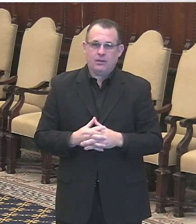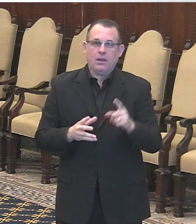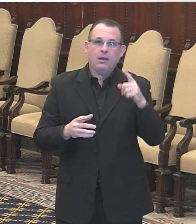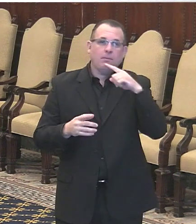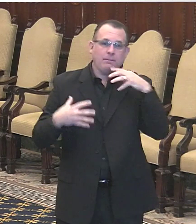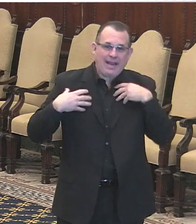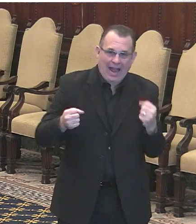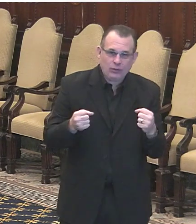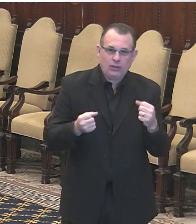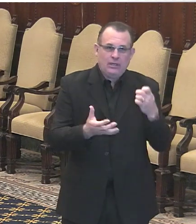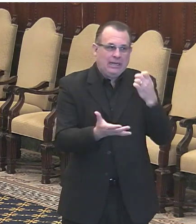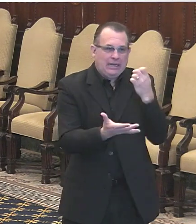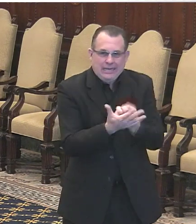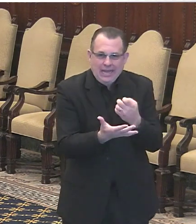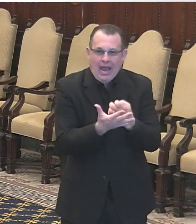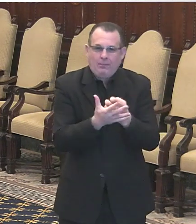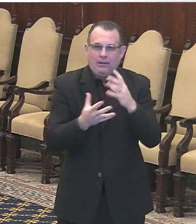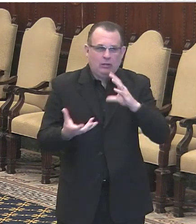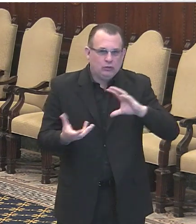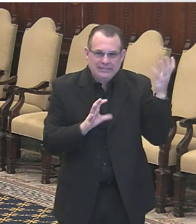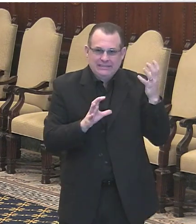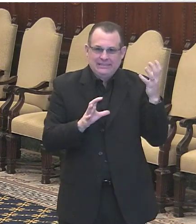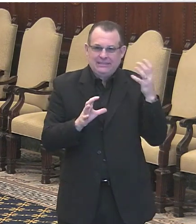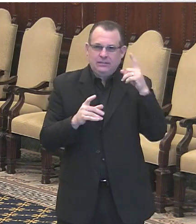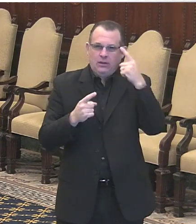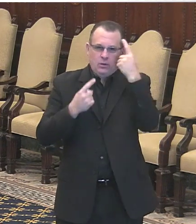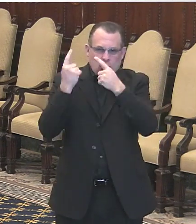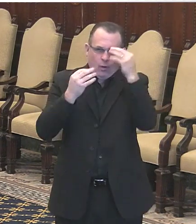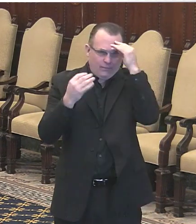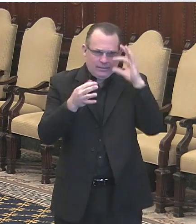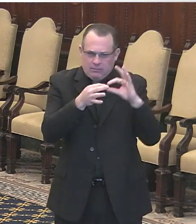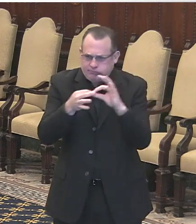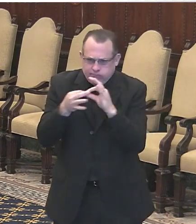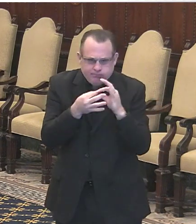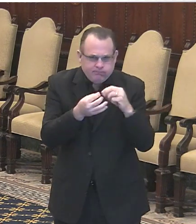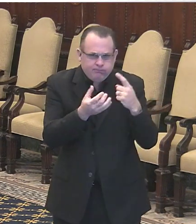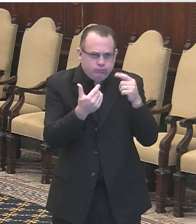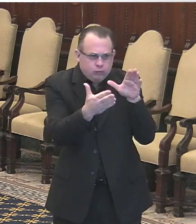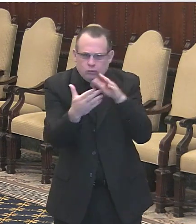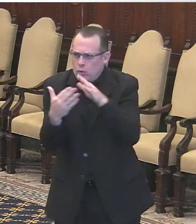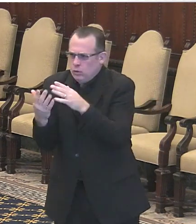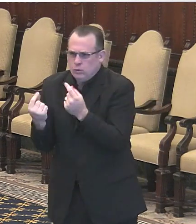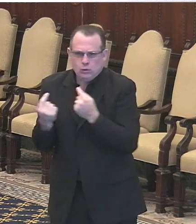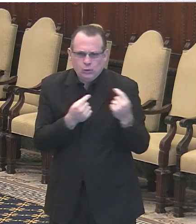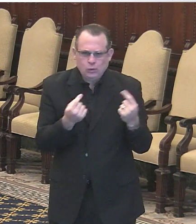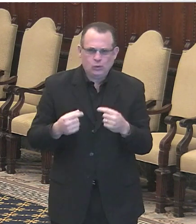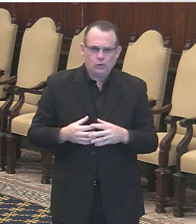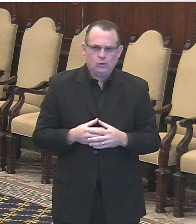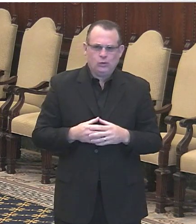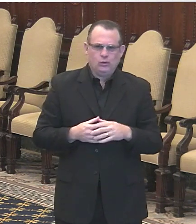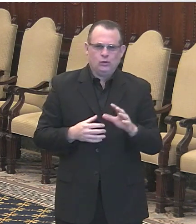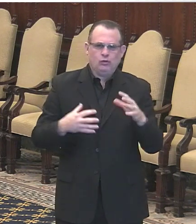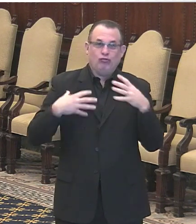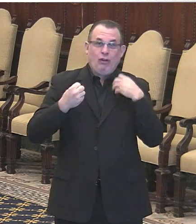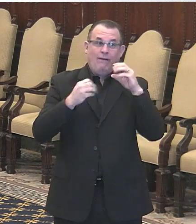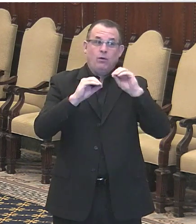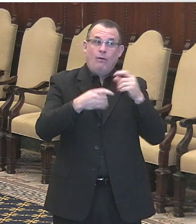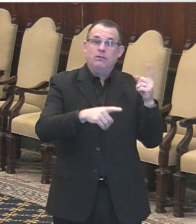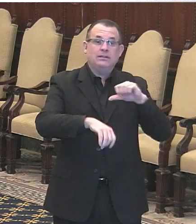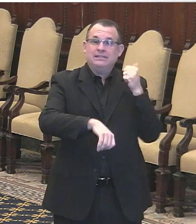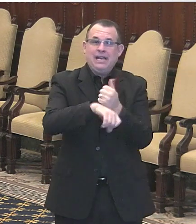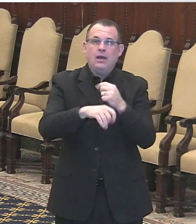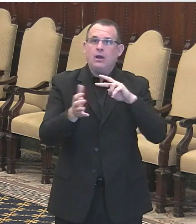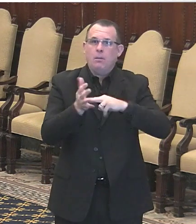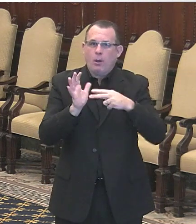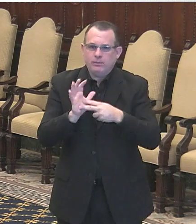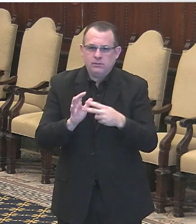requires a thoughtful and coordinated approach. With the formation of the COVID-19 Recovery Office, we will ensure that our city government is recovering